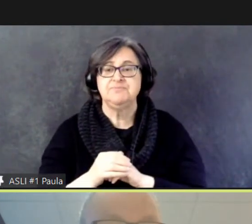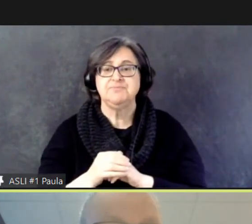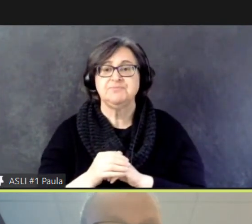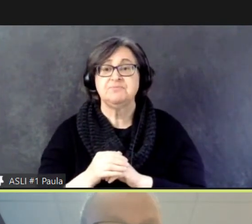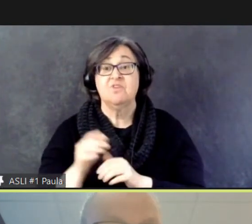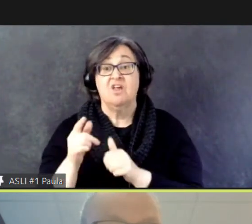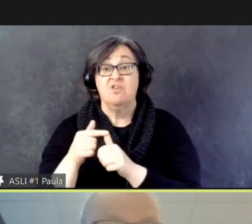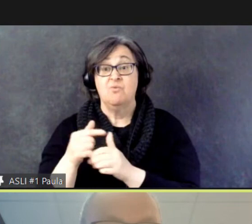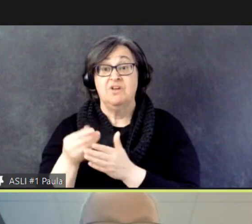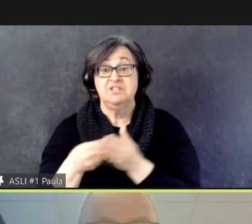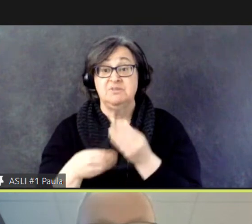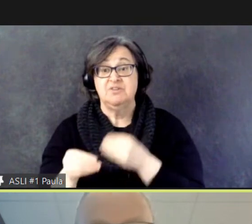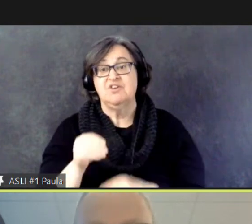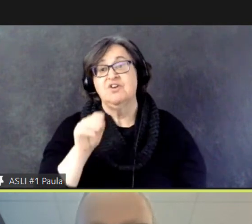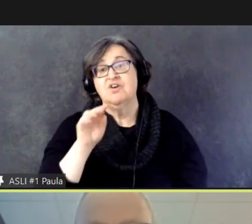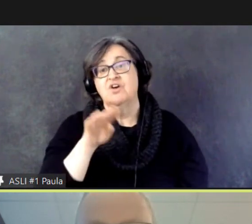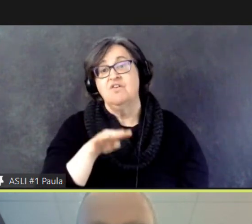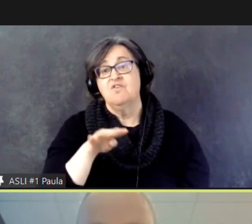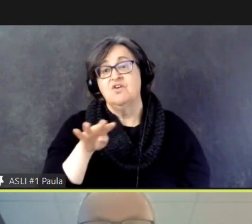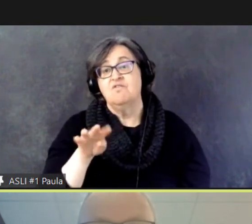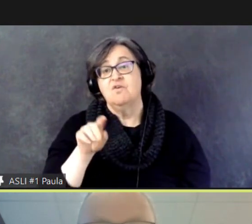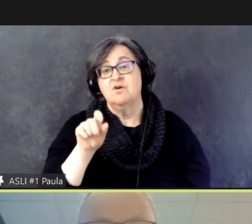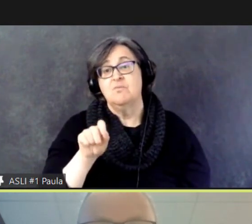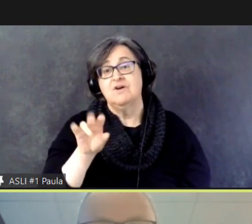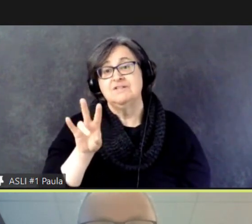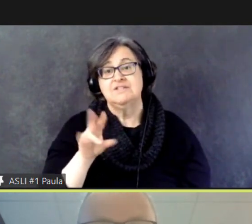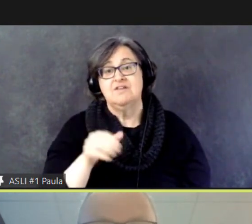the original budget by $44.7 million.